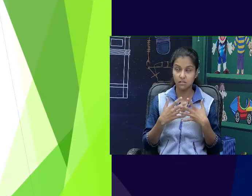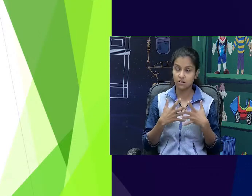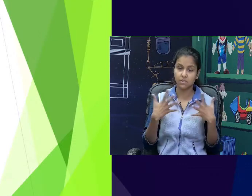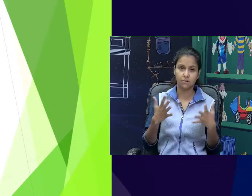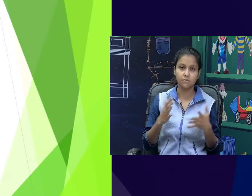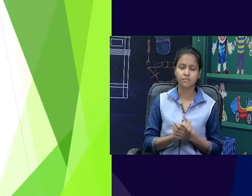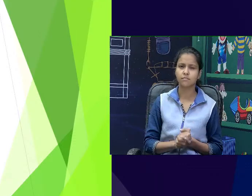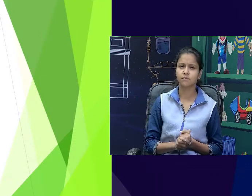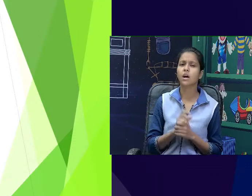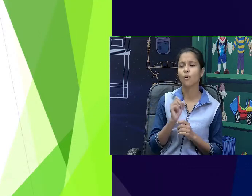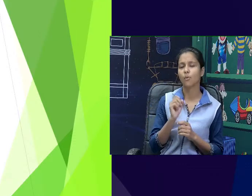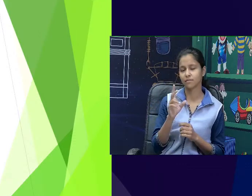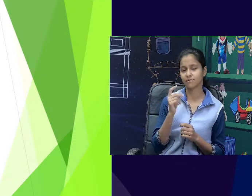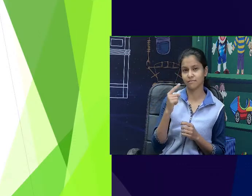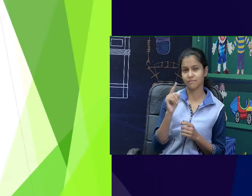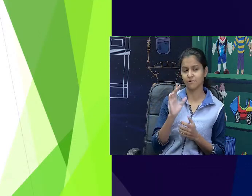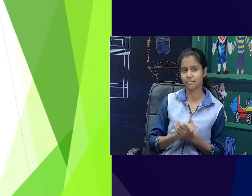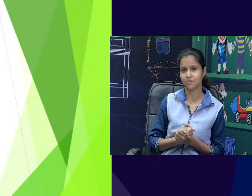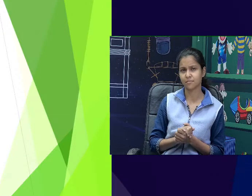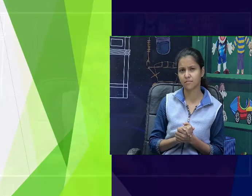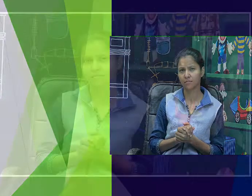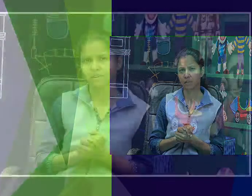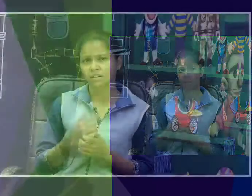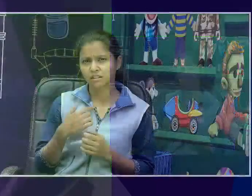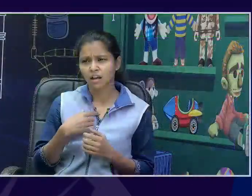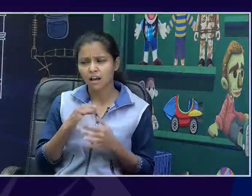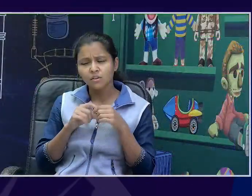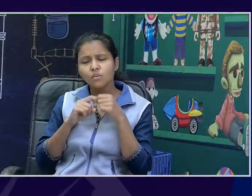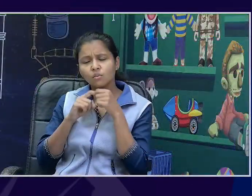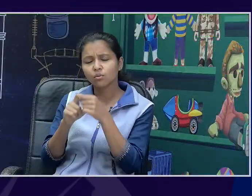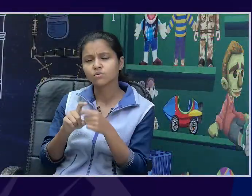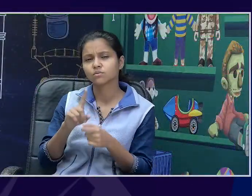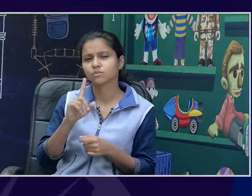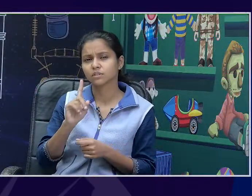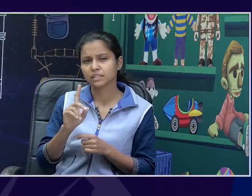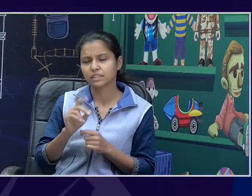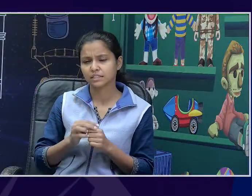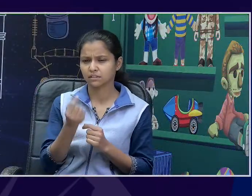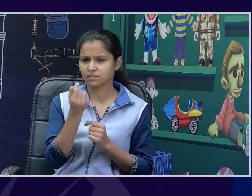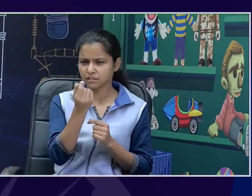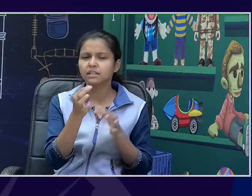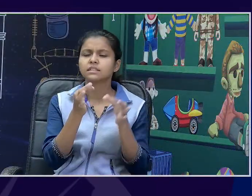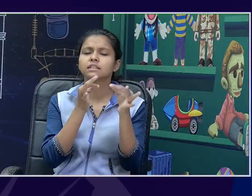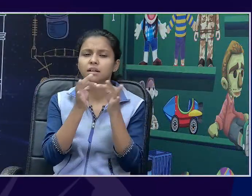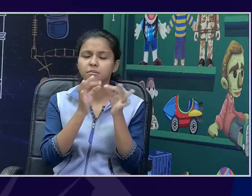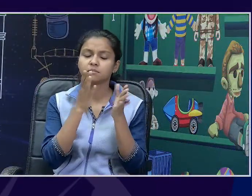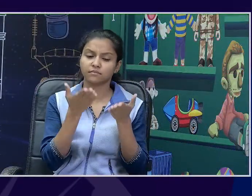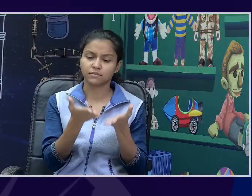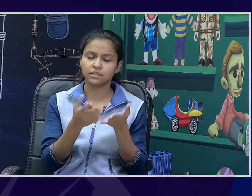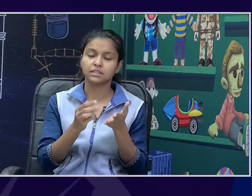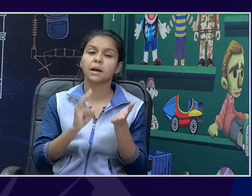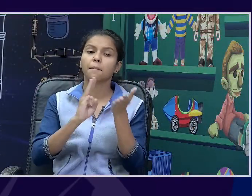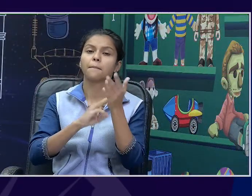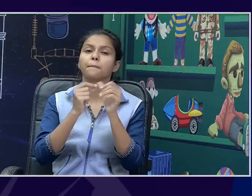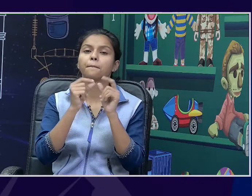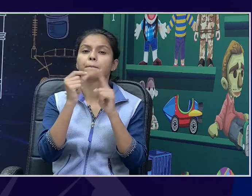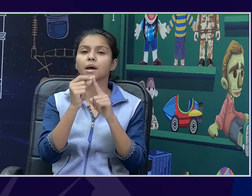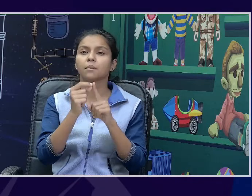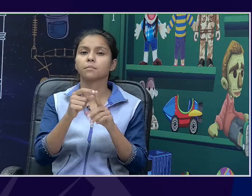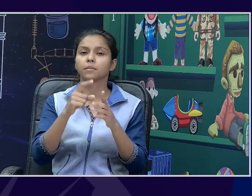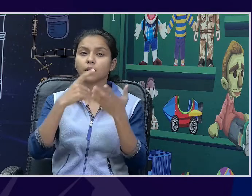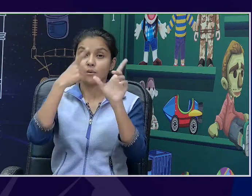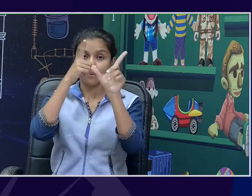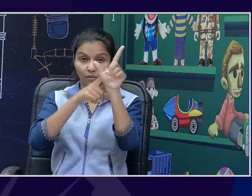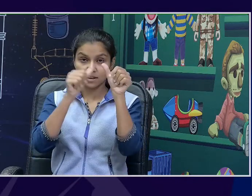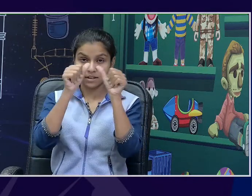Right. So, here I just wanted to ask you, as you just explained that there is a map of Yakima, right?